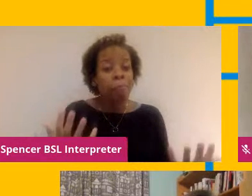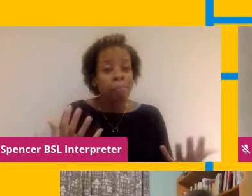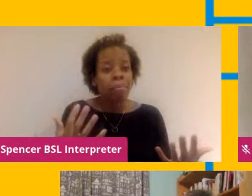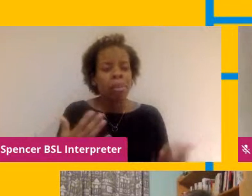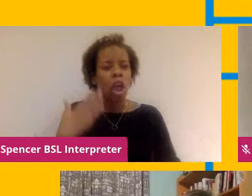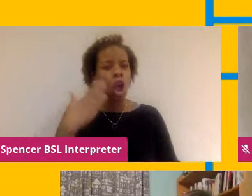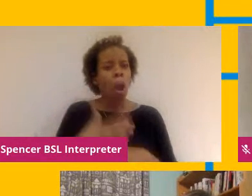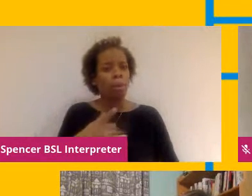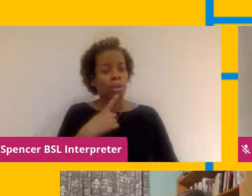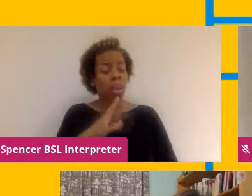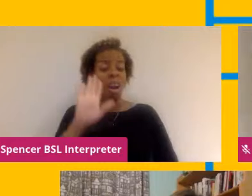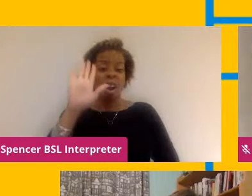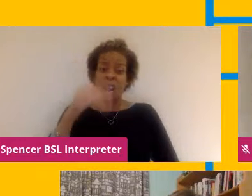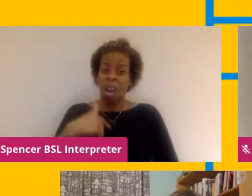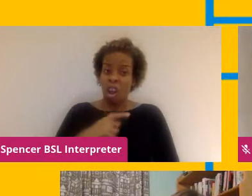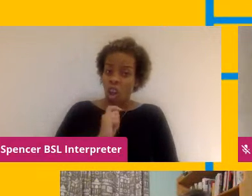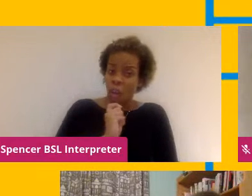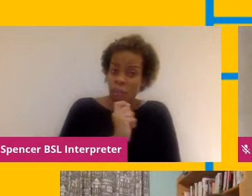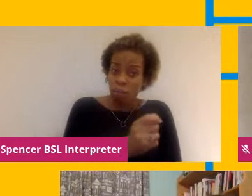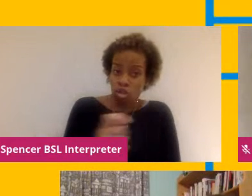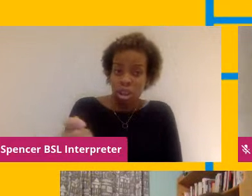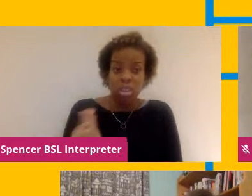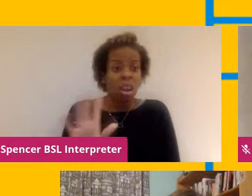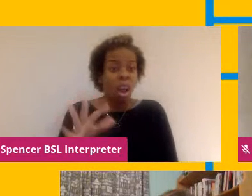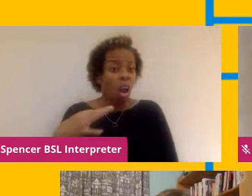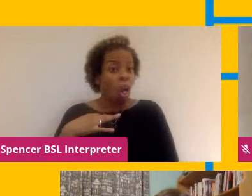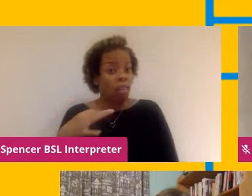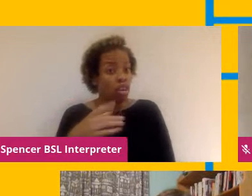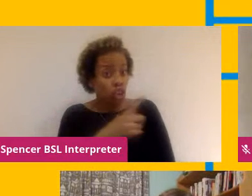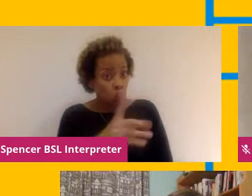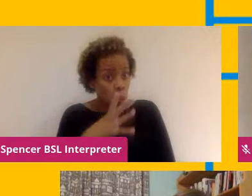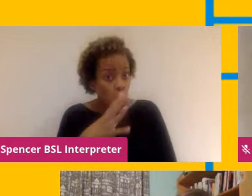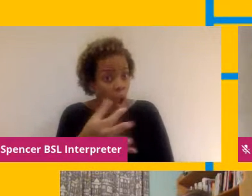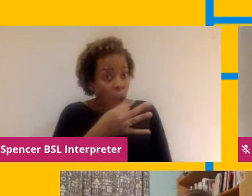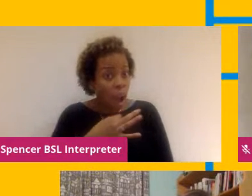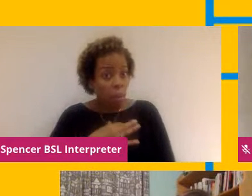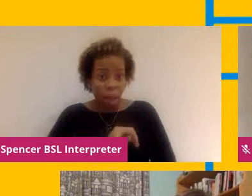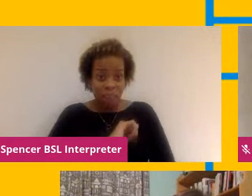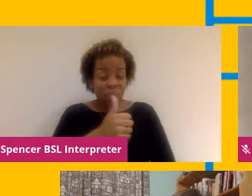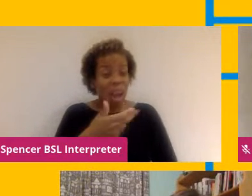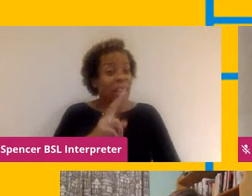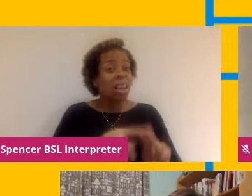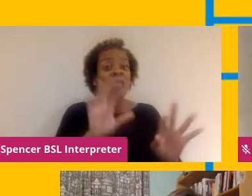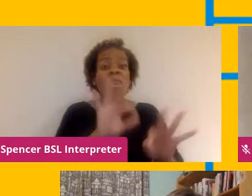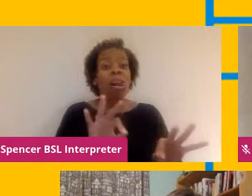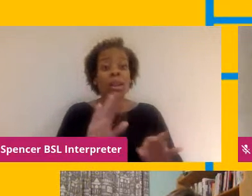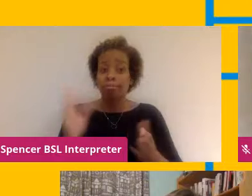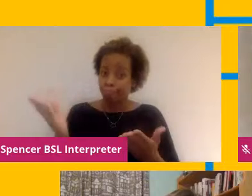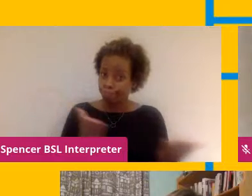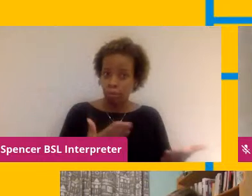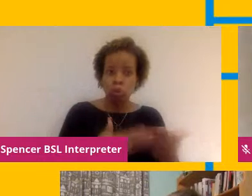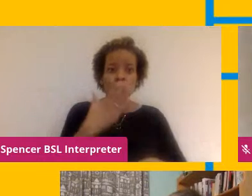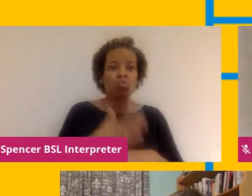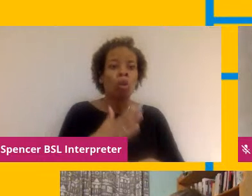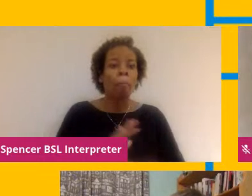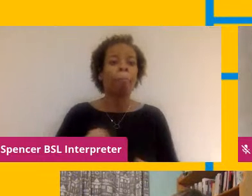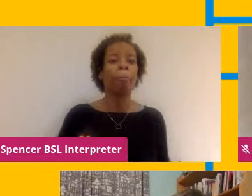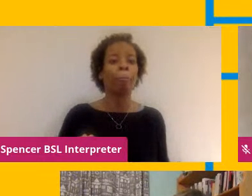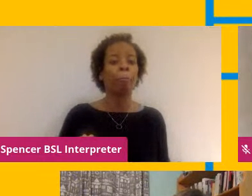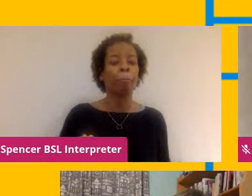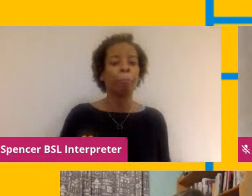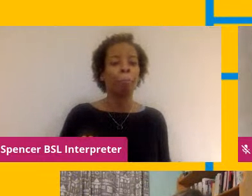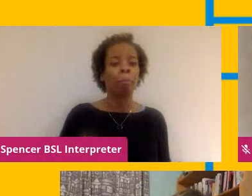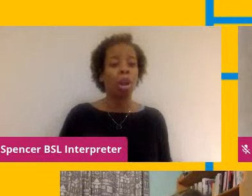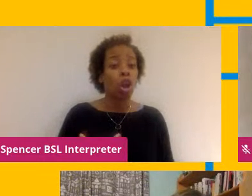it's a voluntary redundancy situation. If you want to apply, you can. If you don't, there's these new jobs. Well, a new job has to